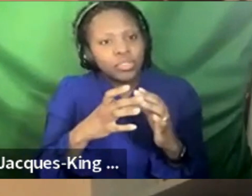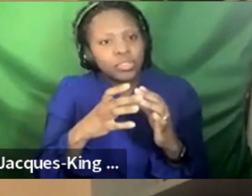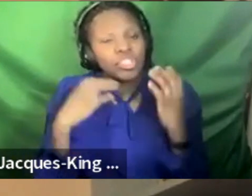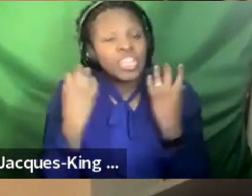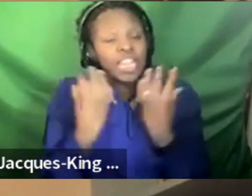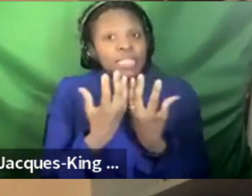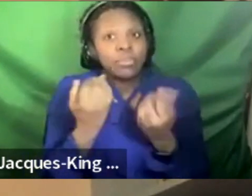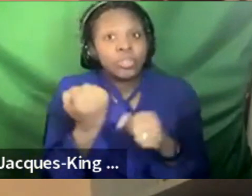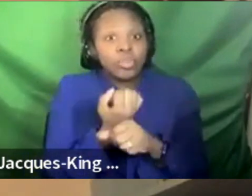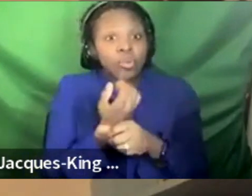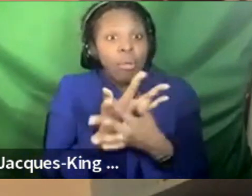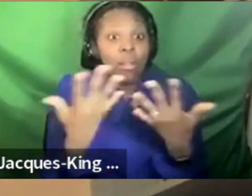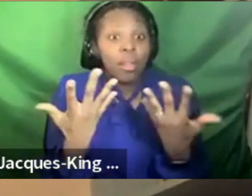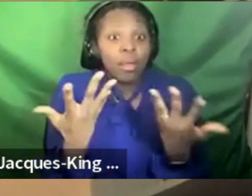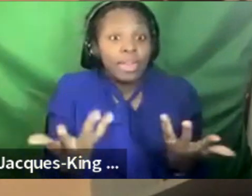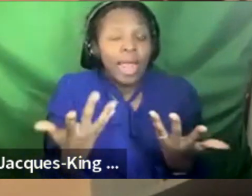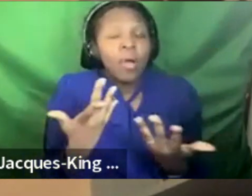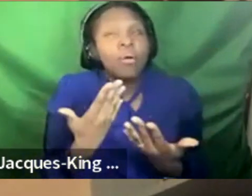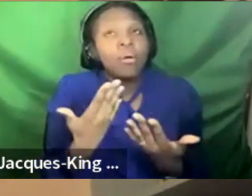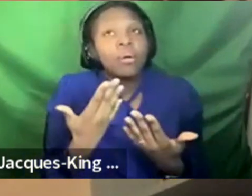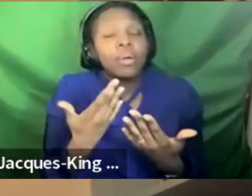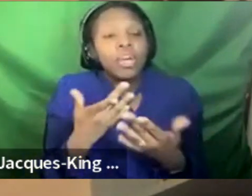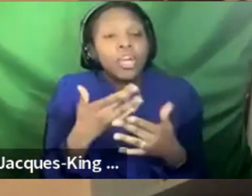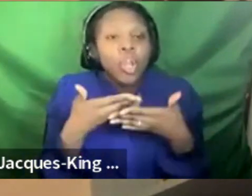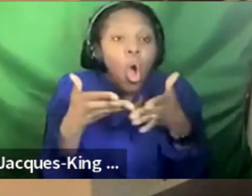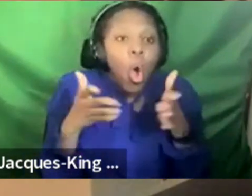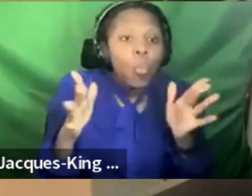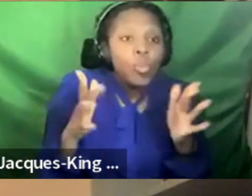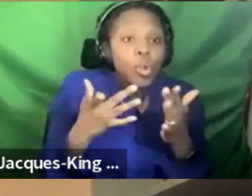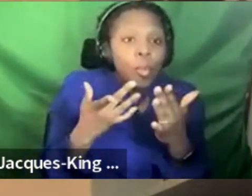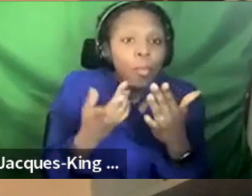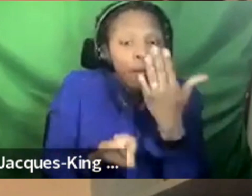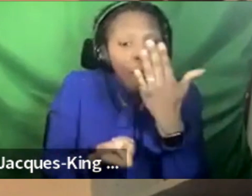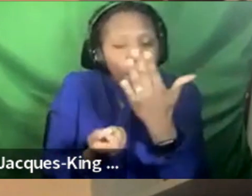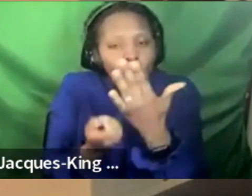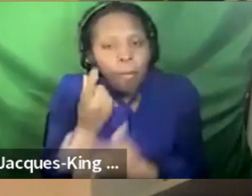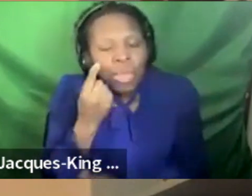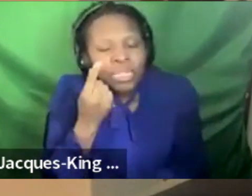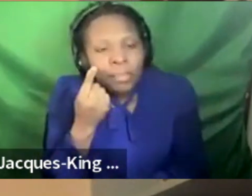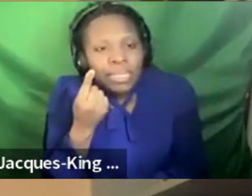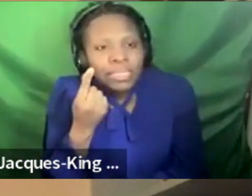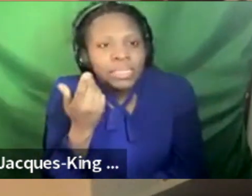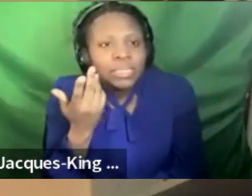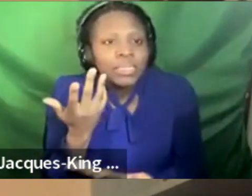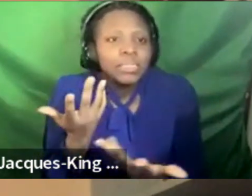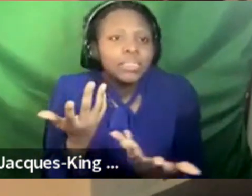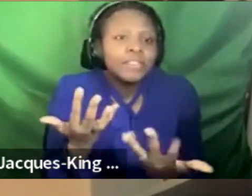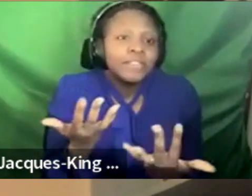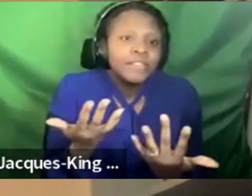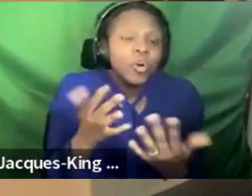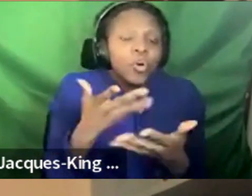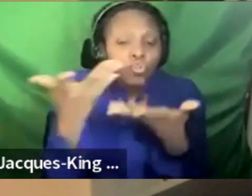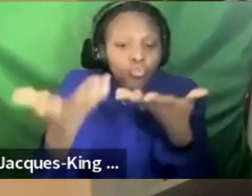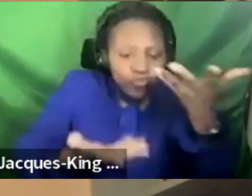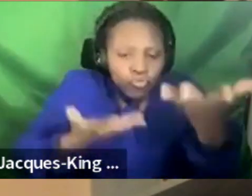obviously, queering characters in Shakespeare has done quite a lot now, thankfully, and has opened